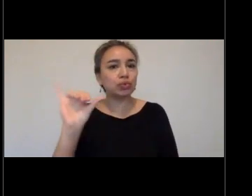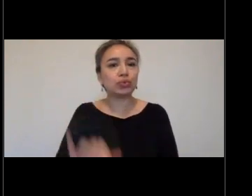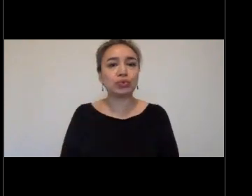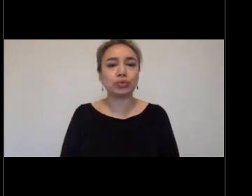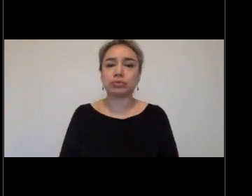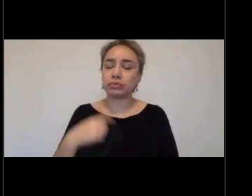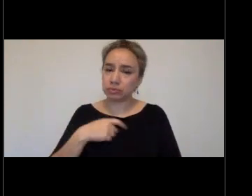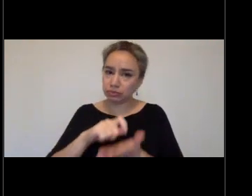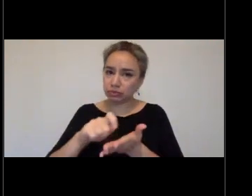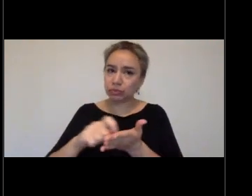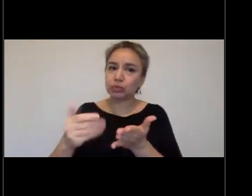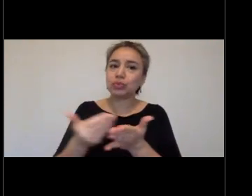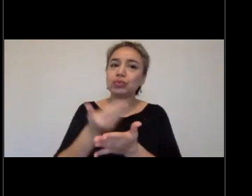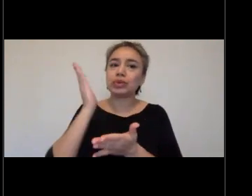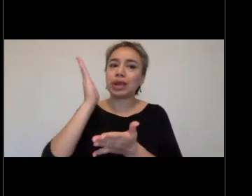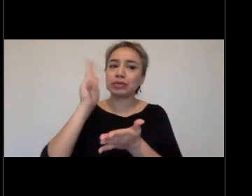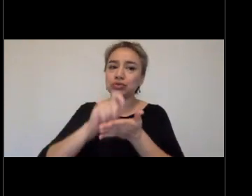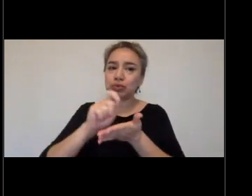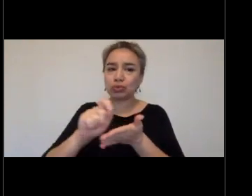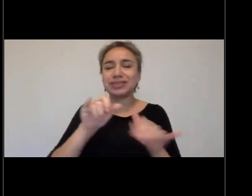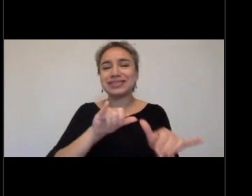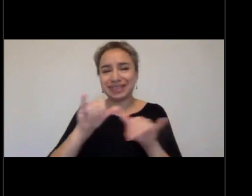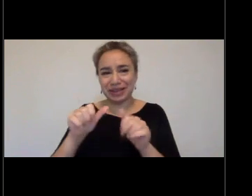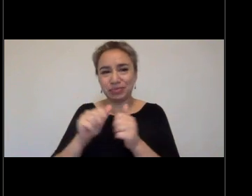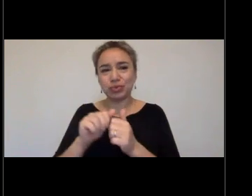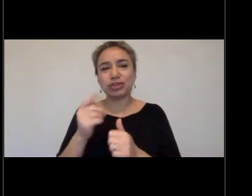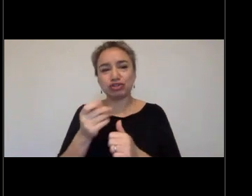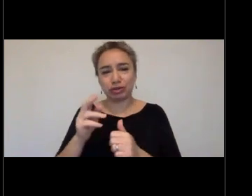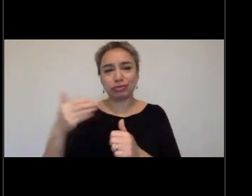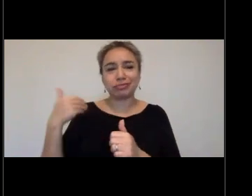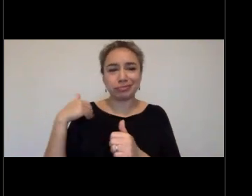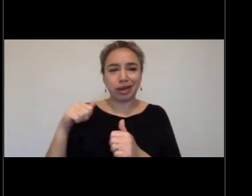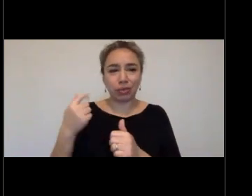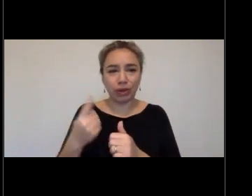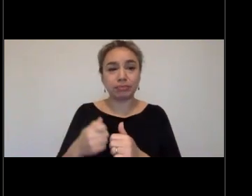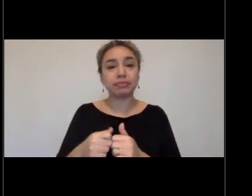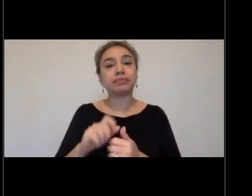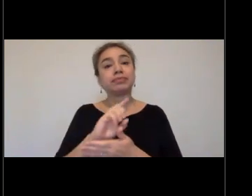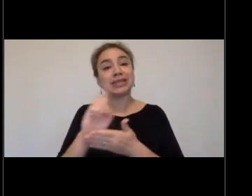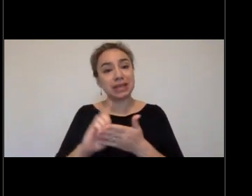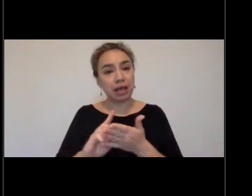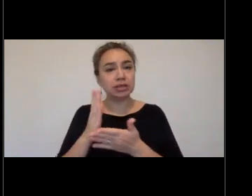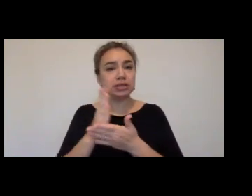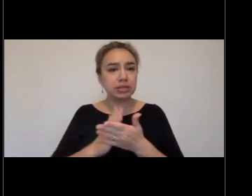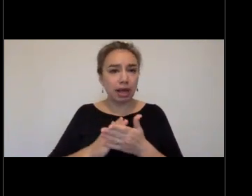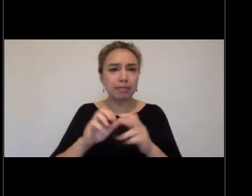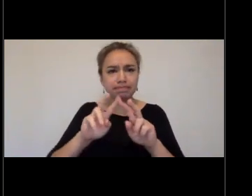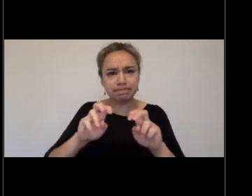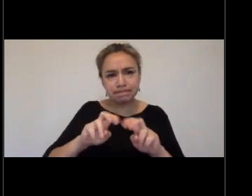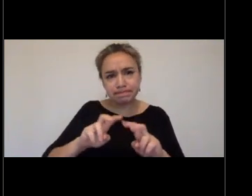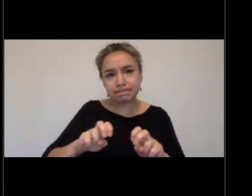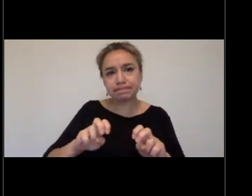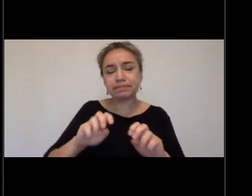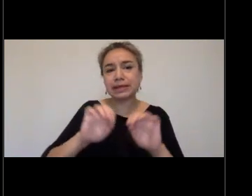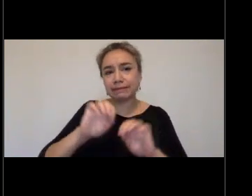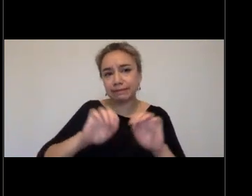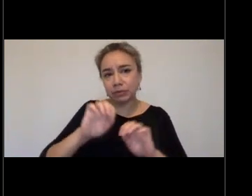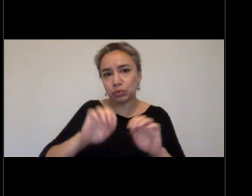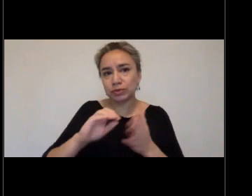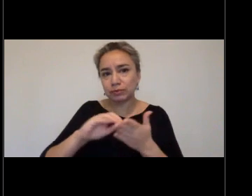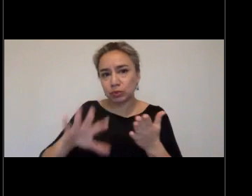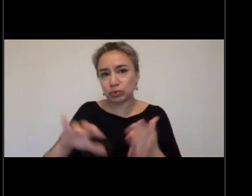notes just like we did with gender, and designed assessment as well. And we focused on a particular